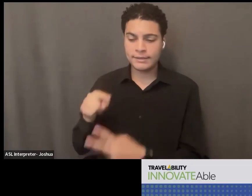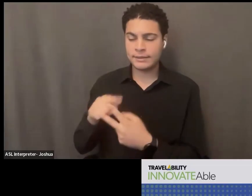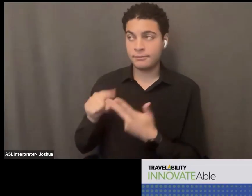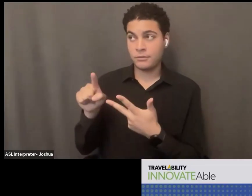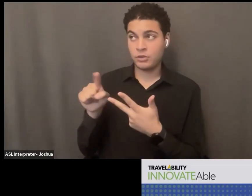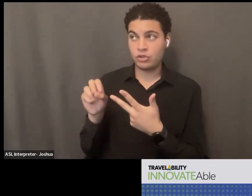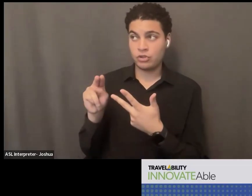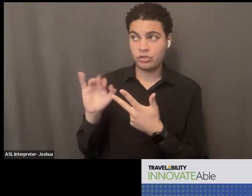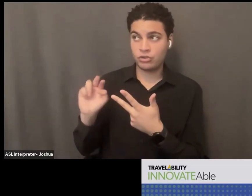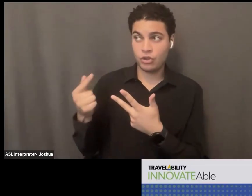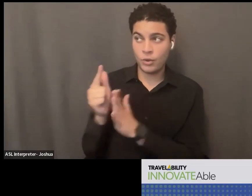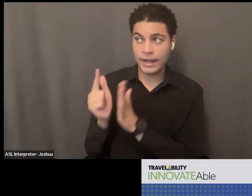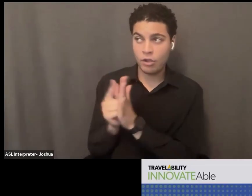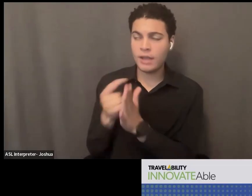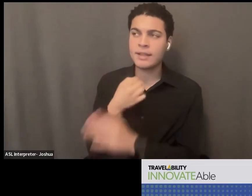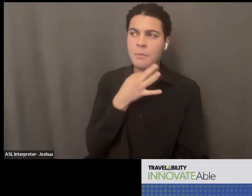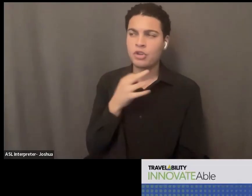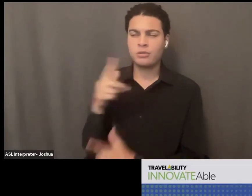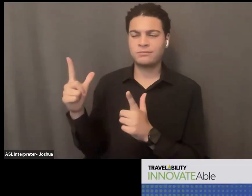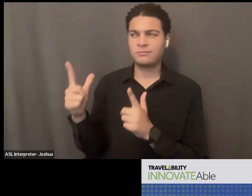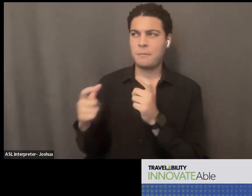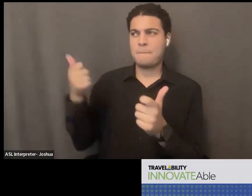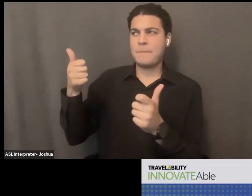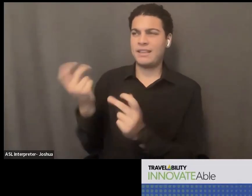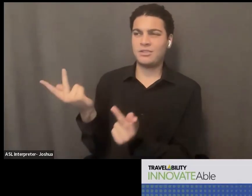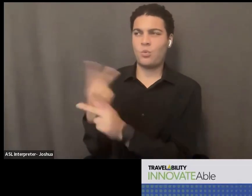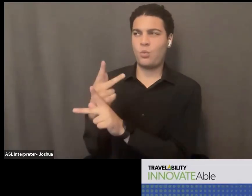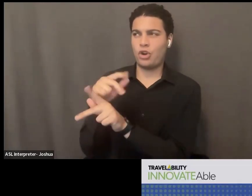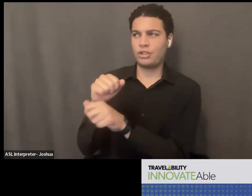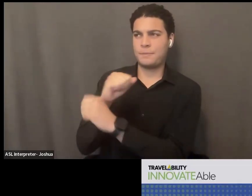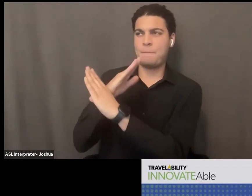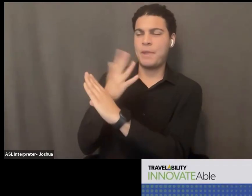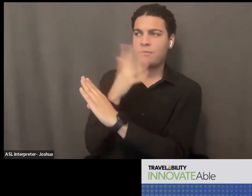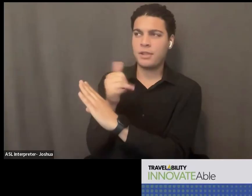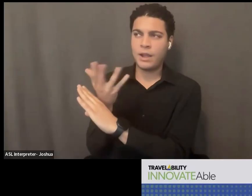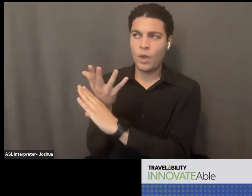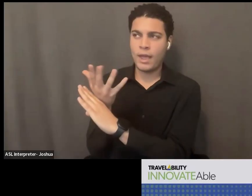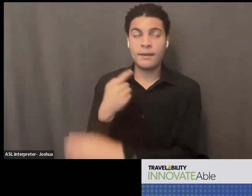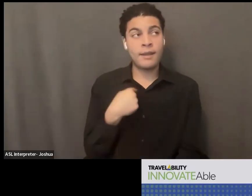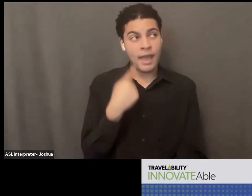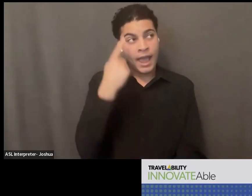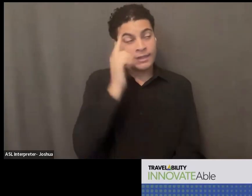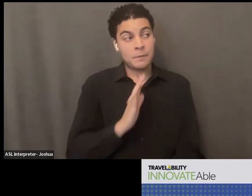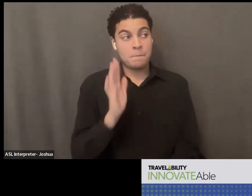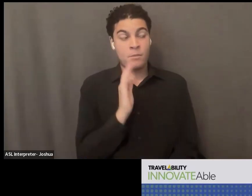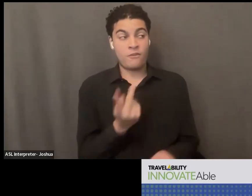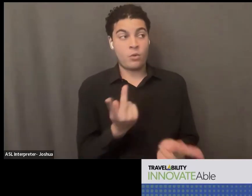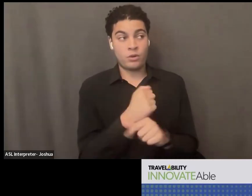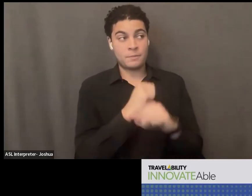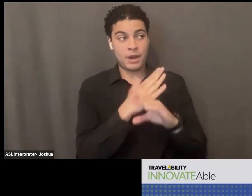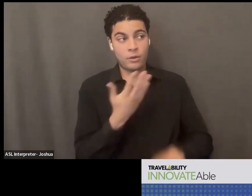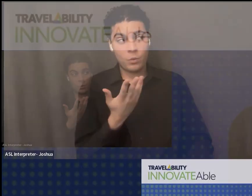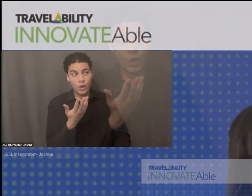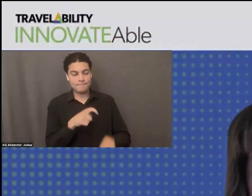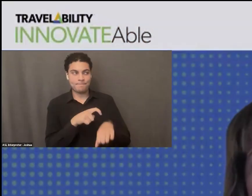have been the biggest challenges or barriers to entry? You know, I think the biggest barriers in the past were time, because we